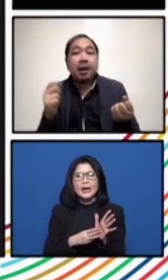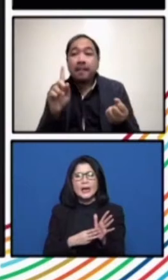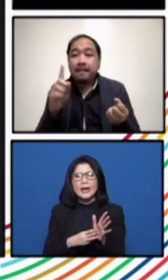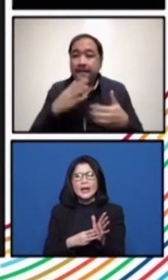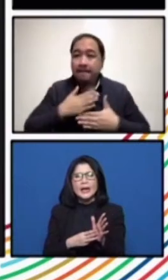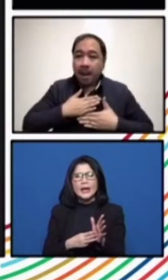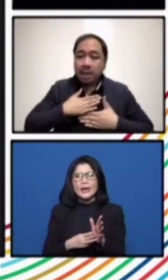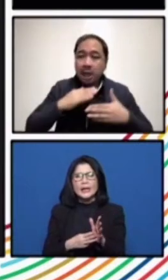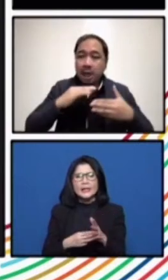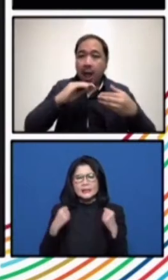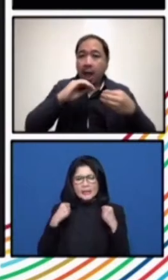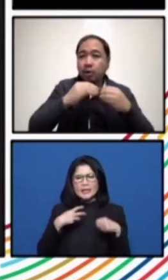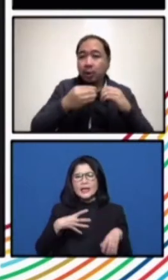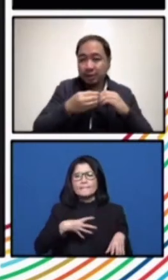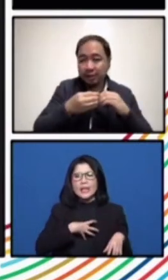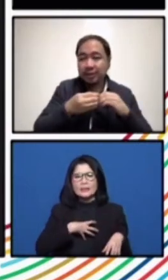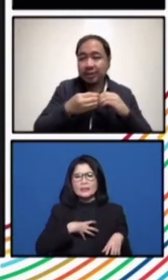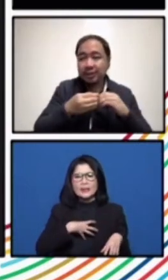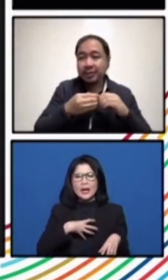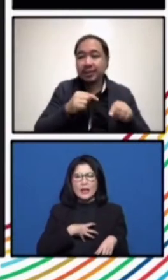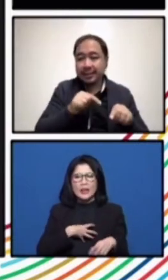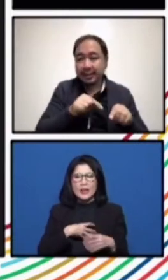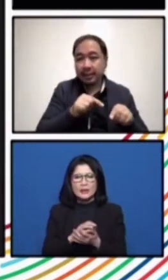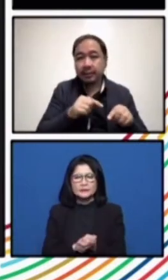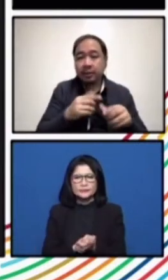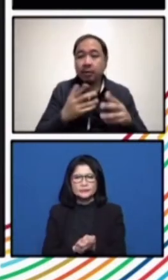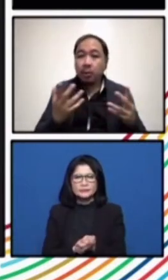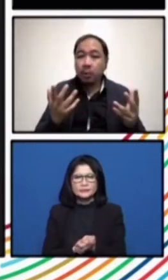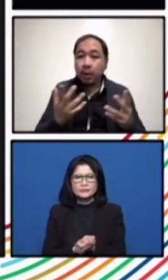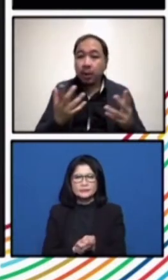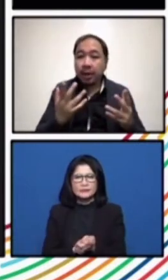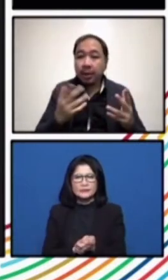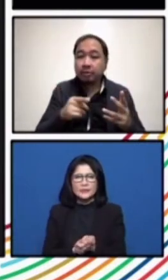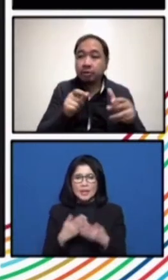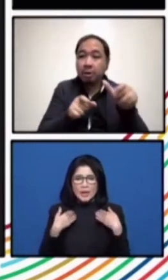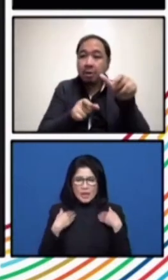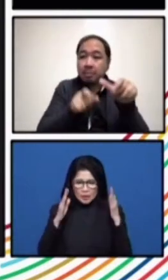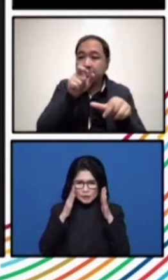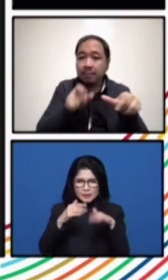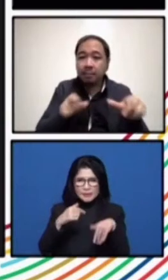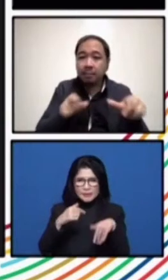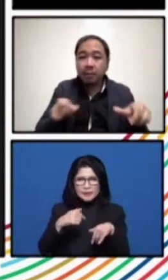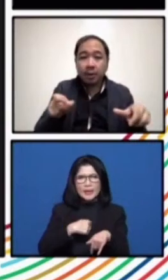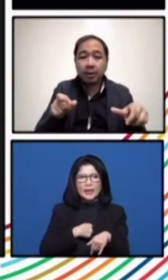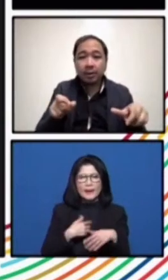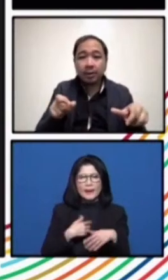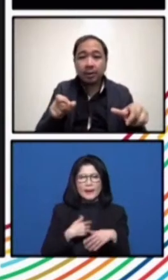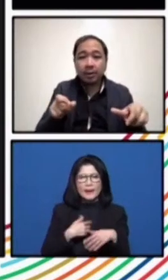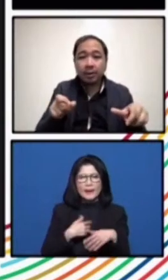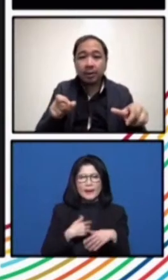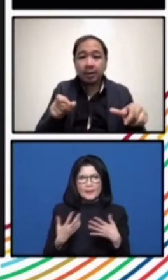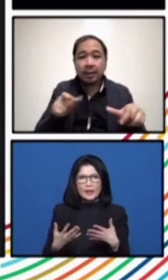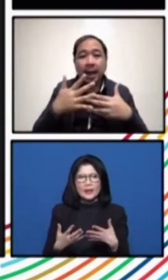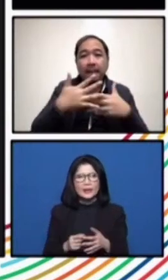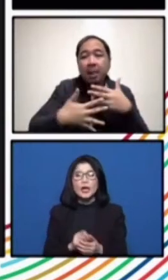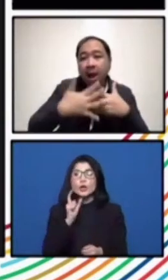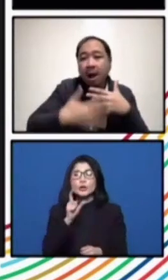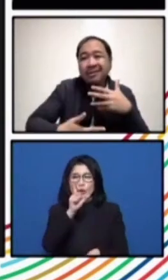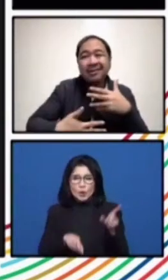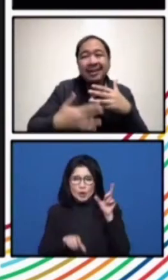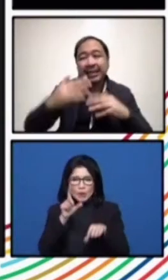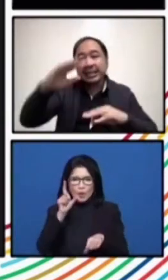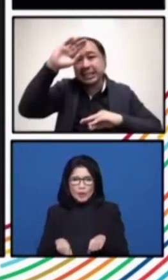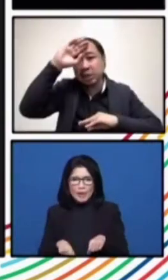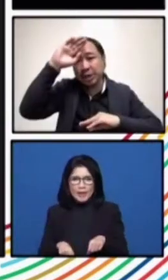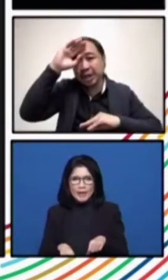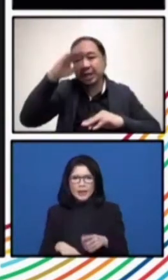state commissioner disability was with respect to people with blood disorder like hemophilia and sickle cell disease